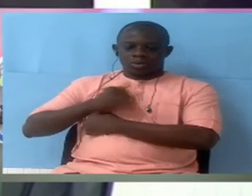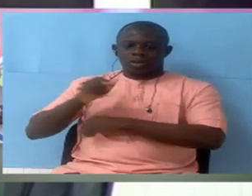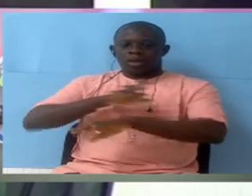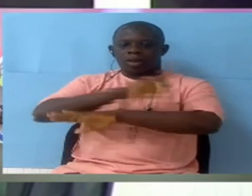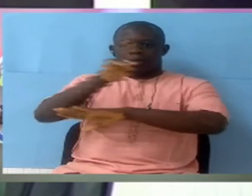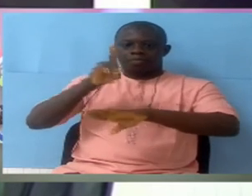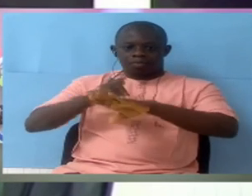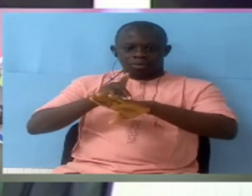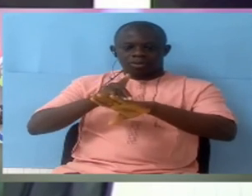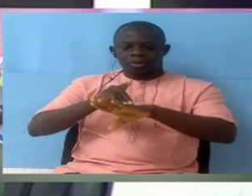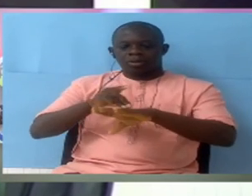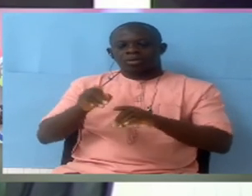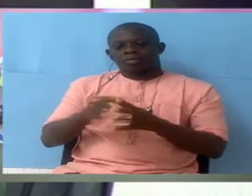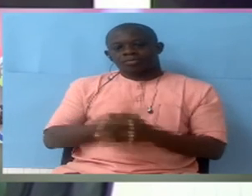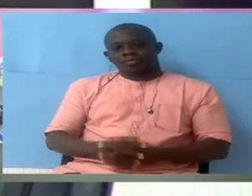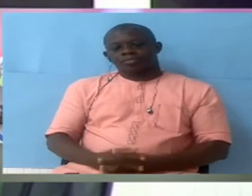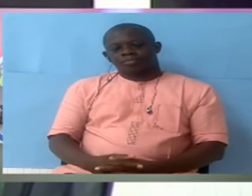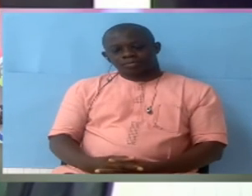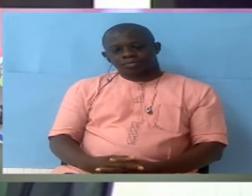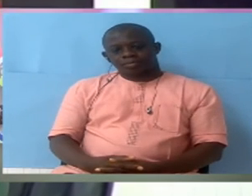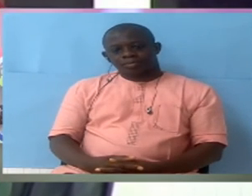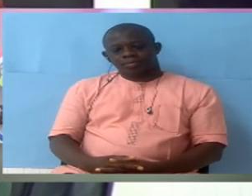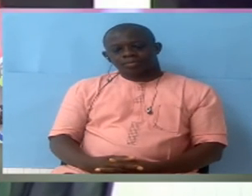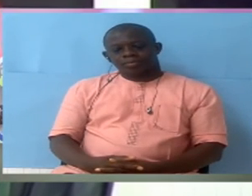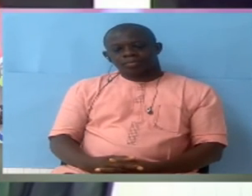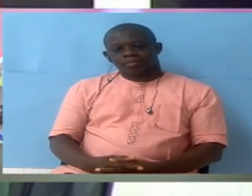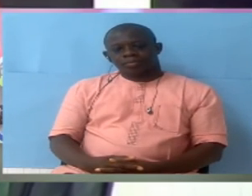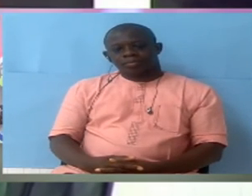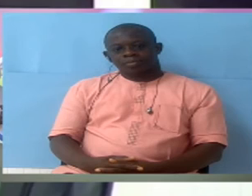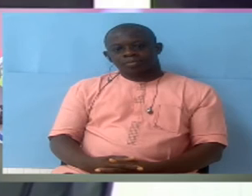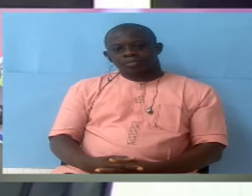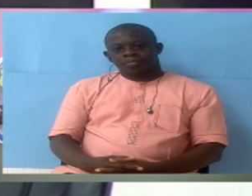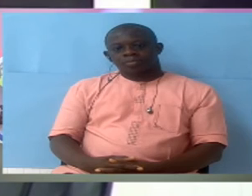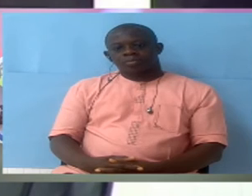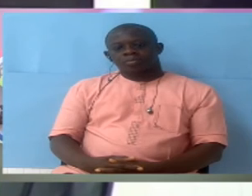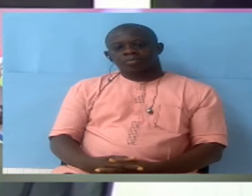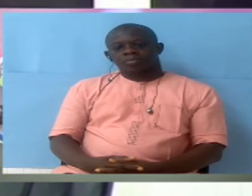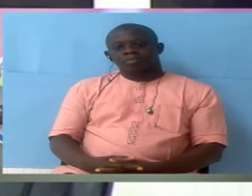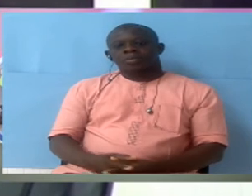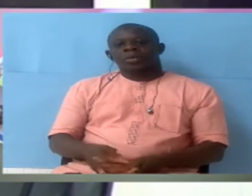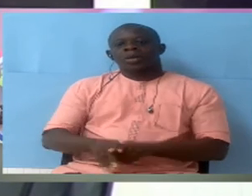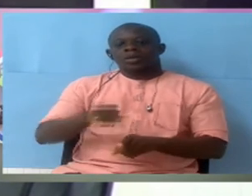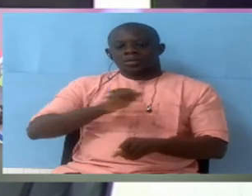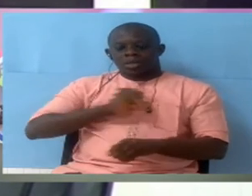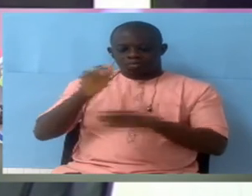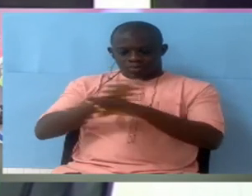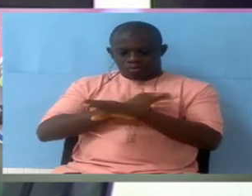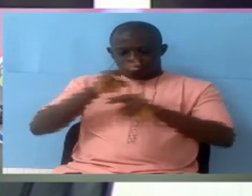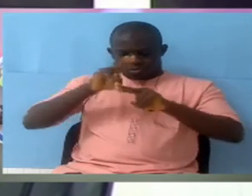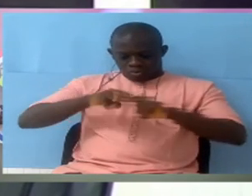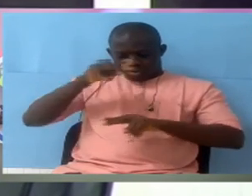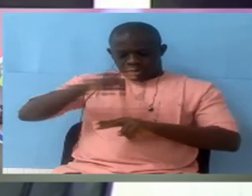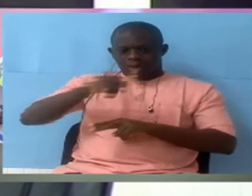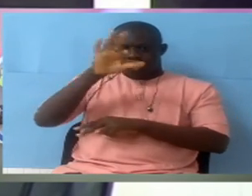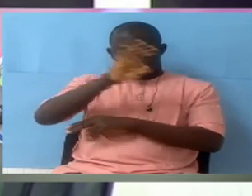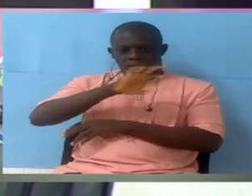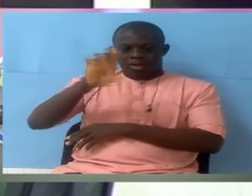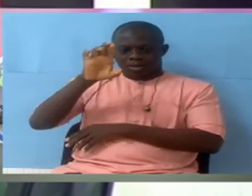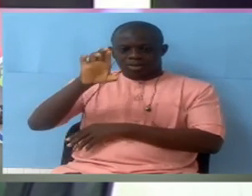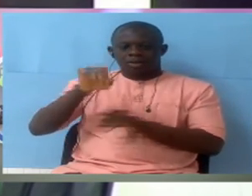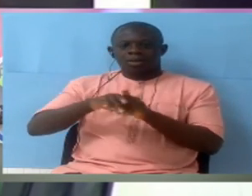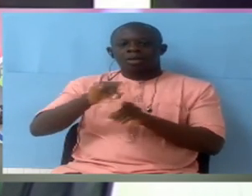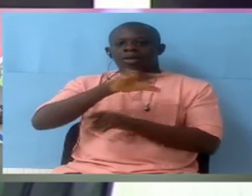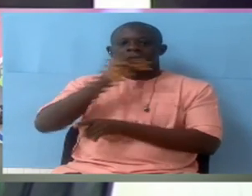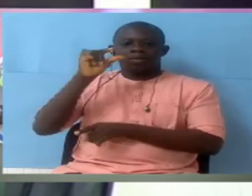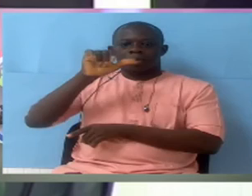doon liggeete saytu wal security wing. He testified here also. Mom tam ñew na fi wax na fi. His name